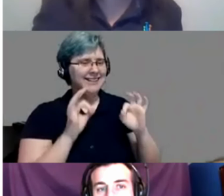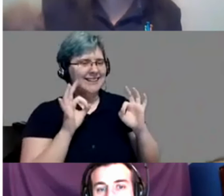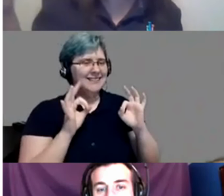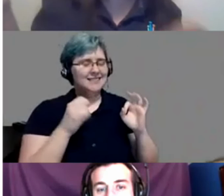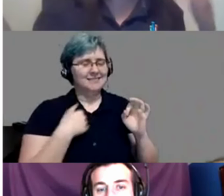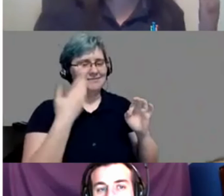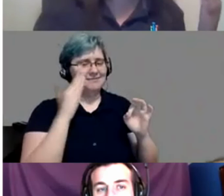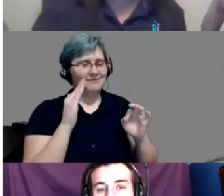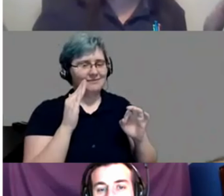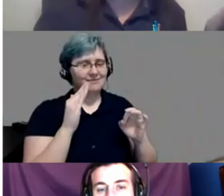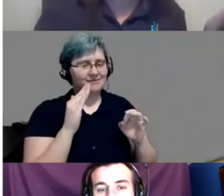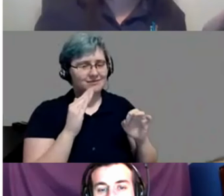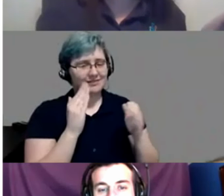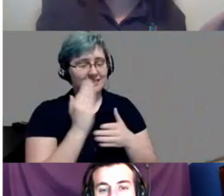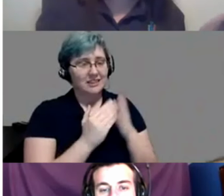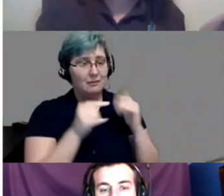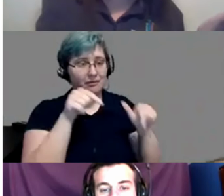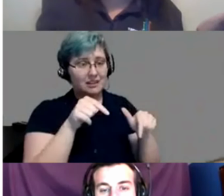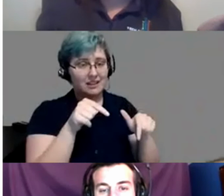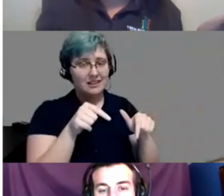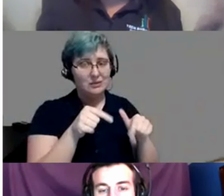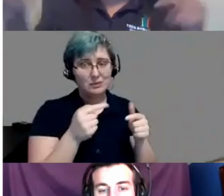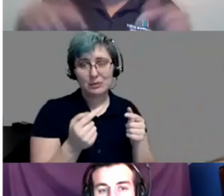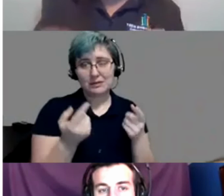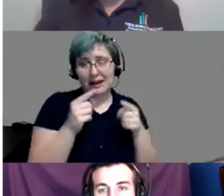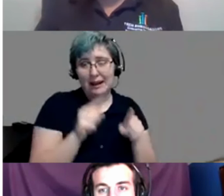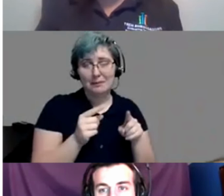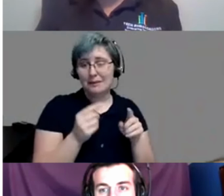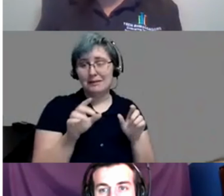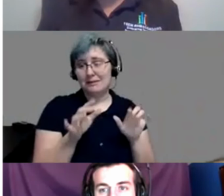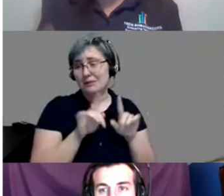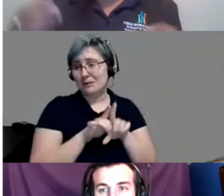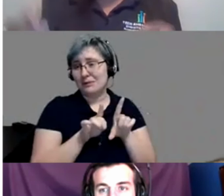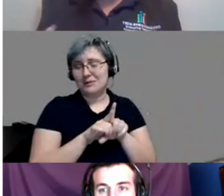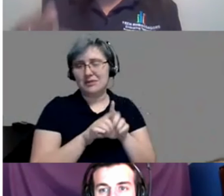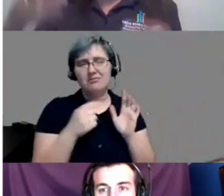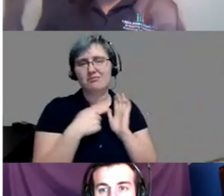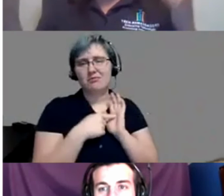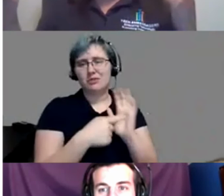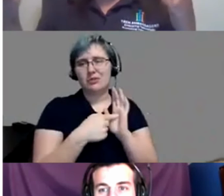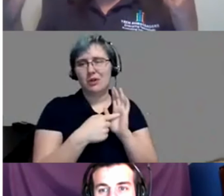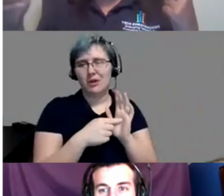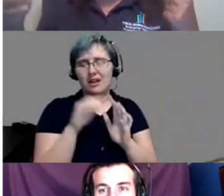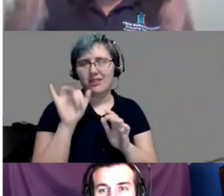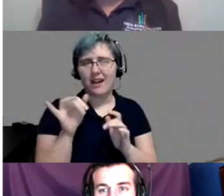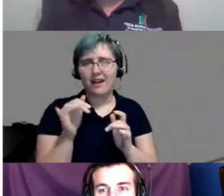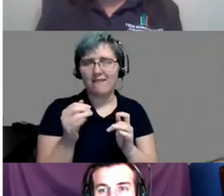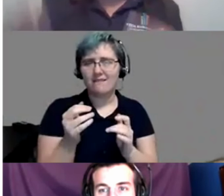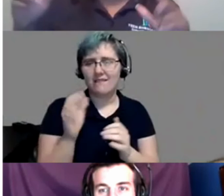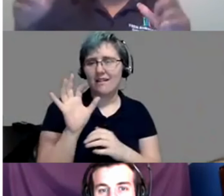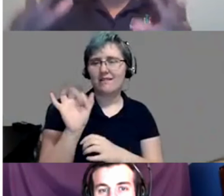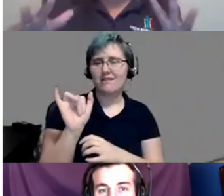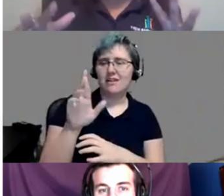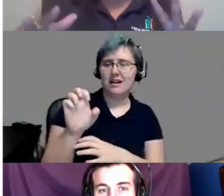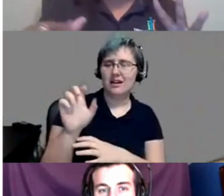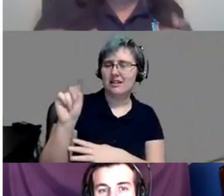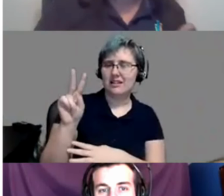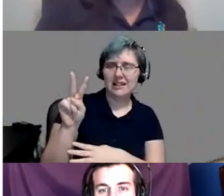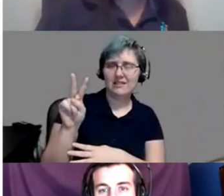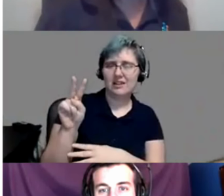know some of this was cooking up in the closet. So let's show them the fire cube and get this